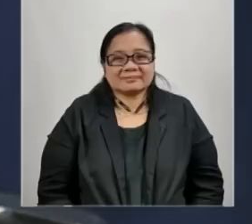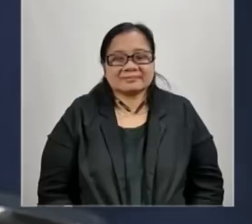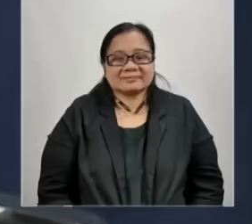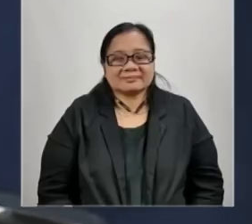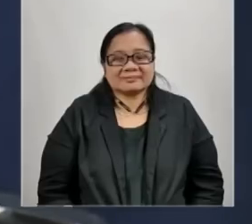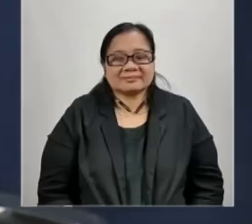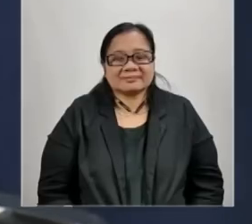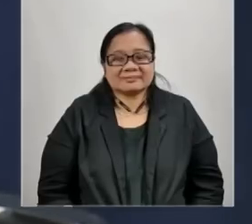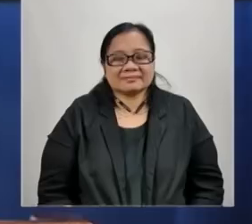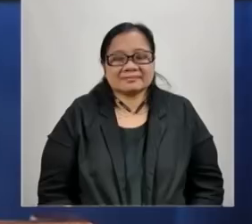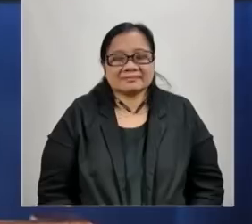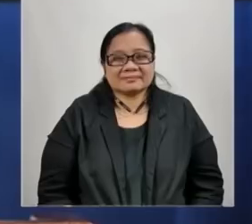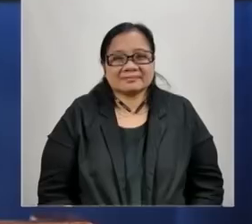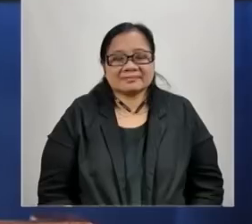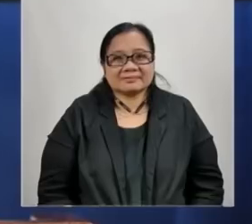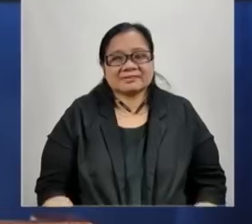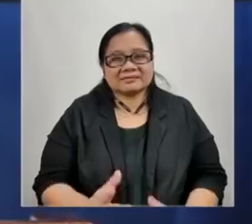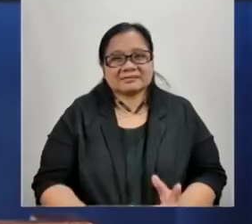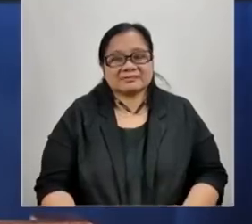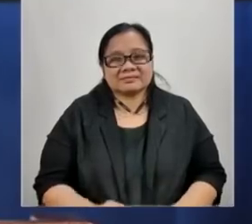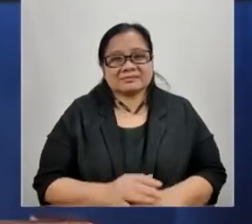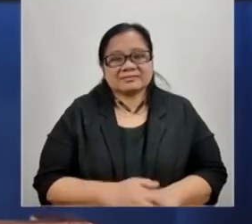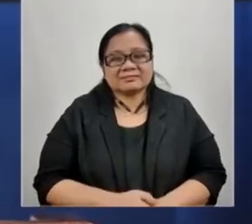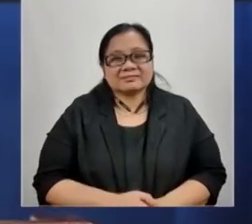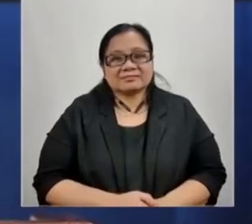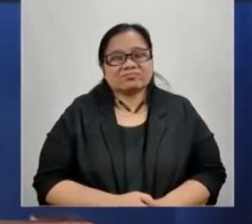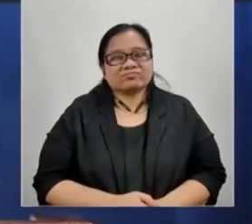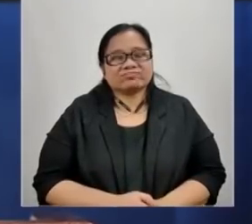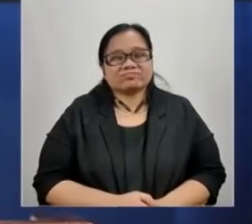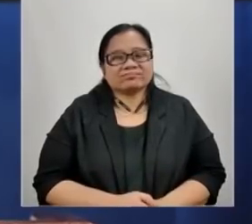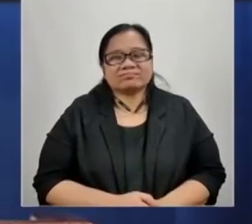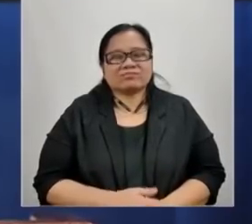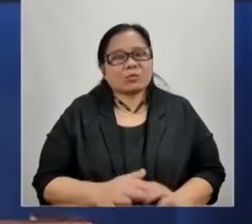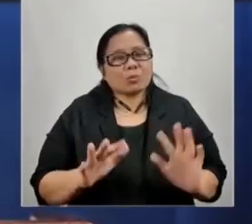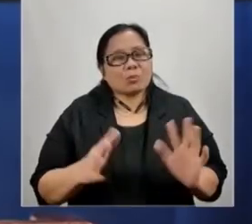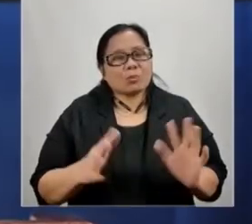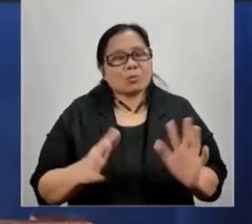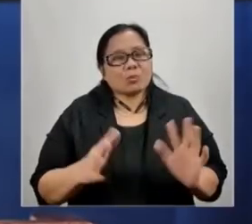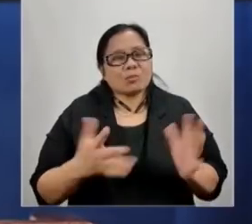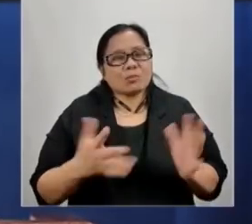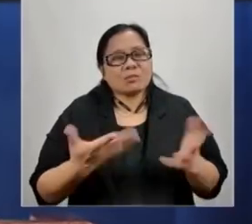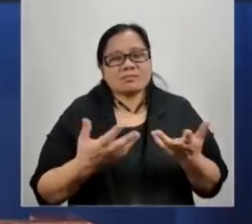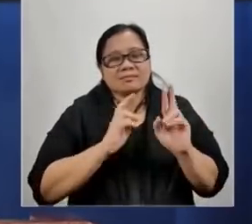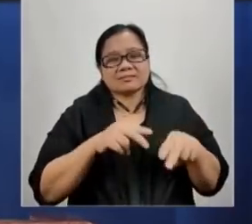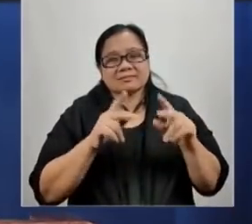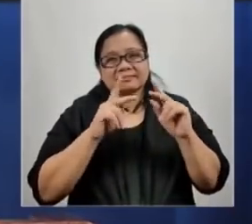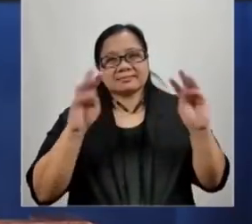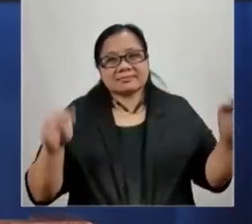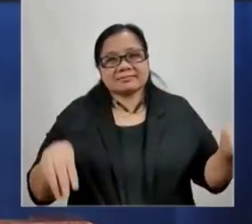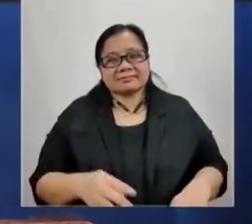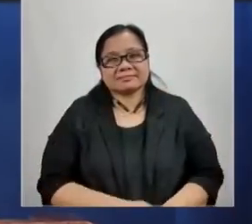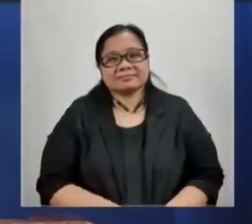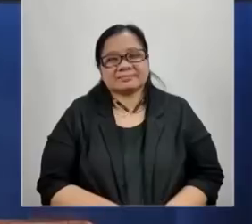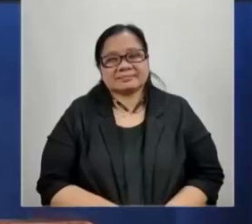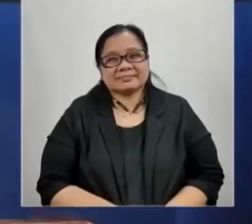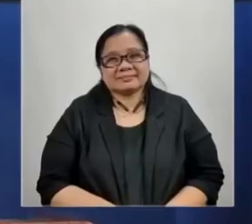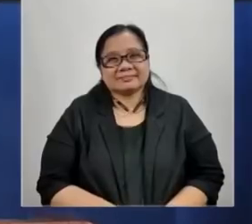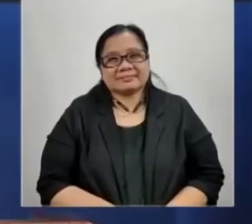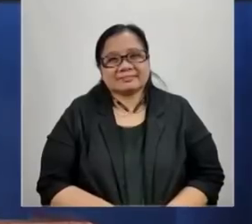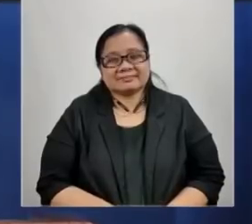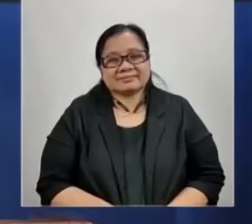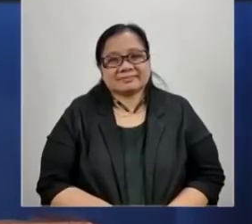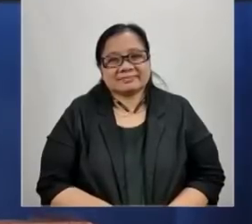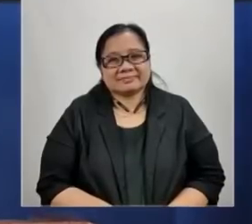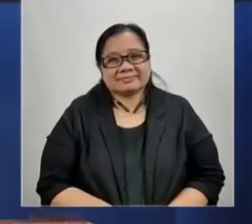Counsel? The palace has no reaction. Thank you. Last